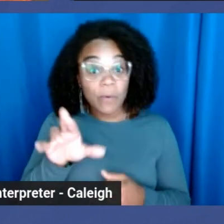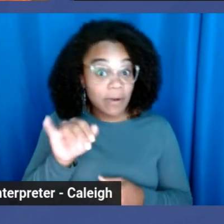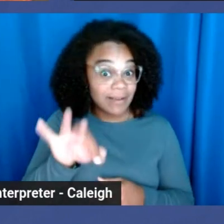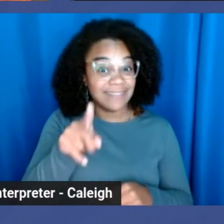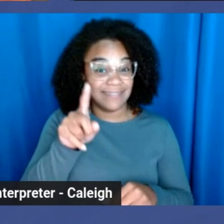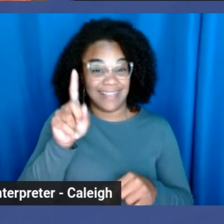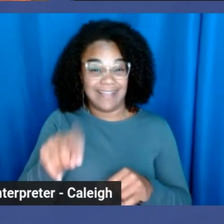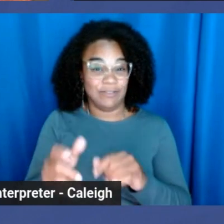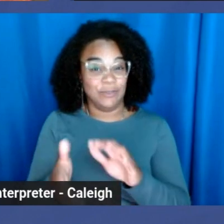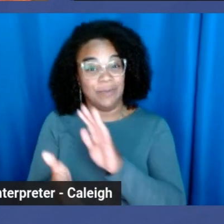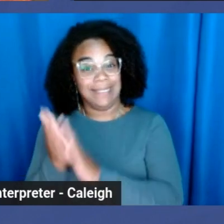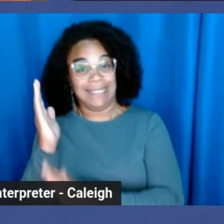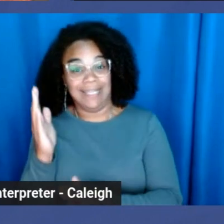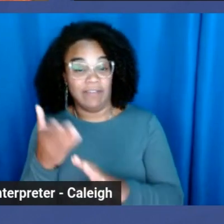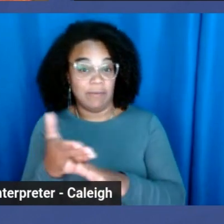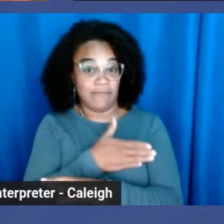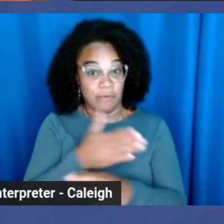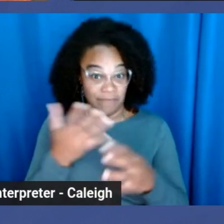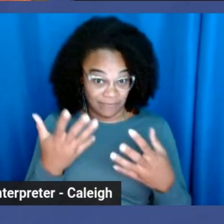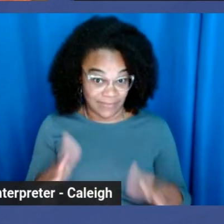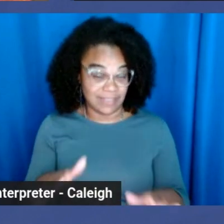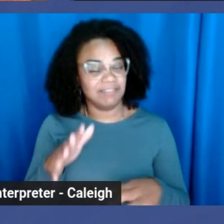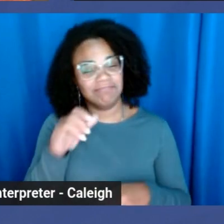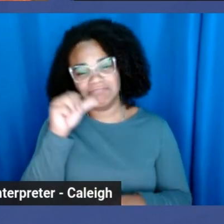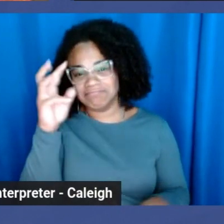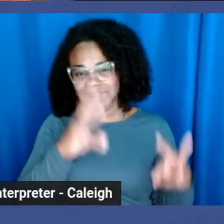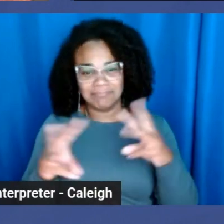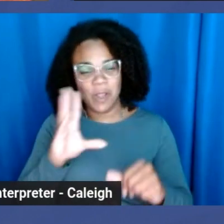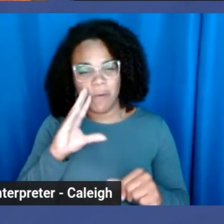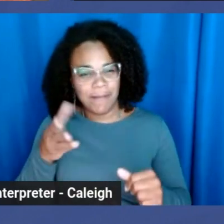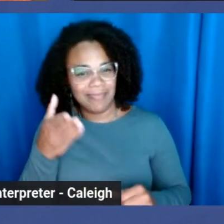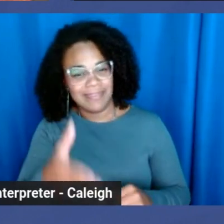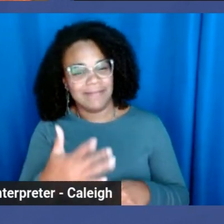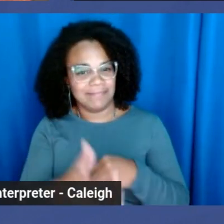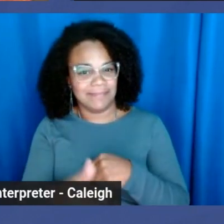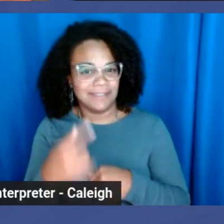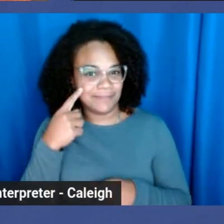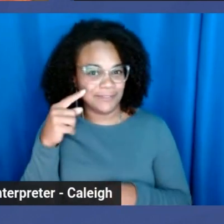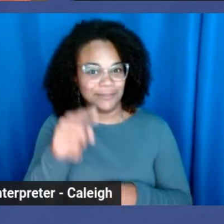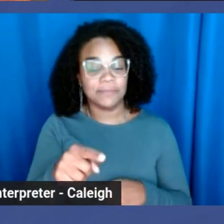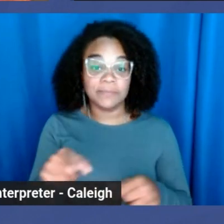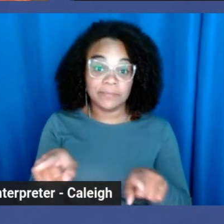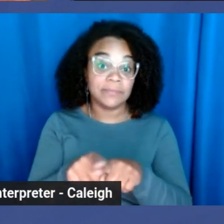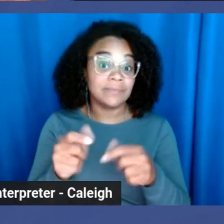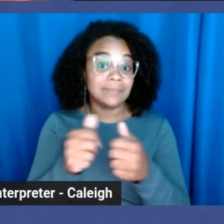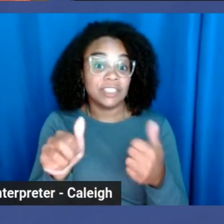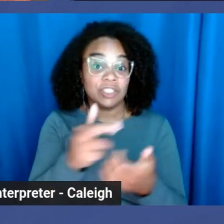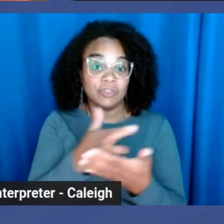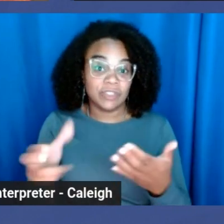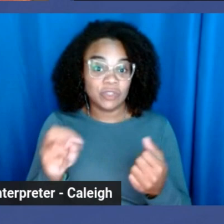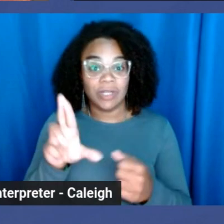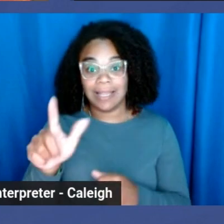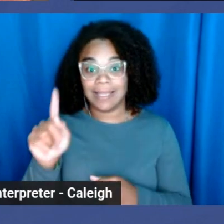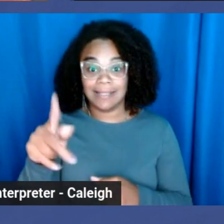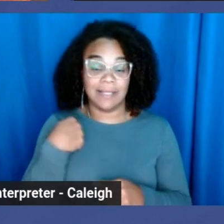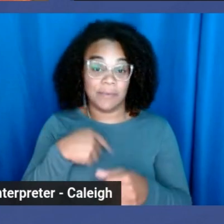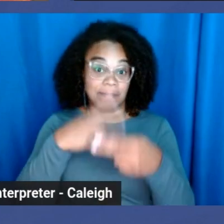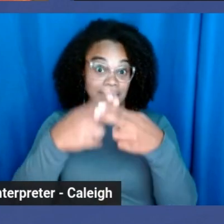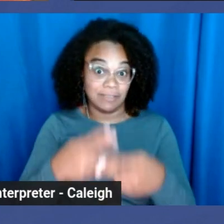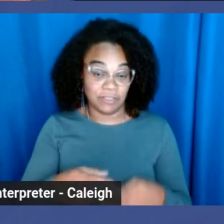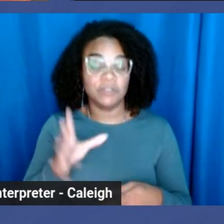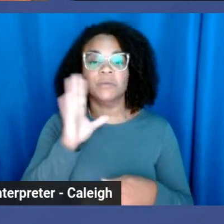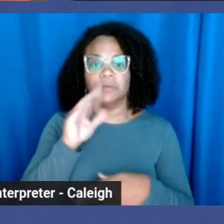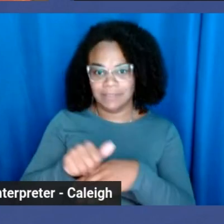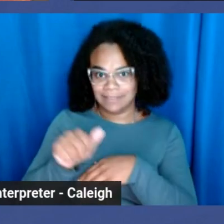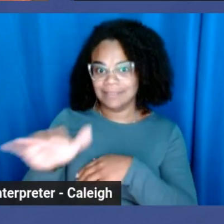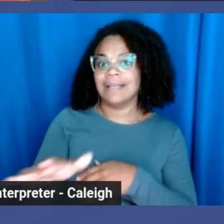whole program, no need to fret, it'll be there for you. Also, any of the resources or links that we mention will come to you in